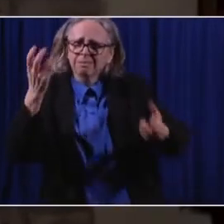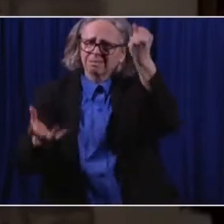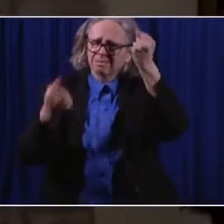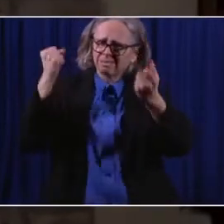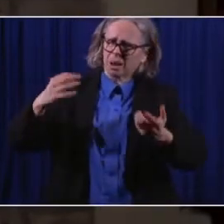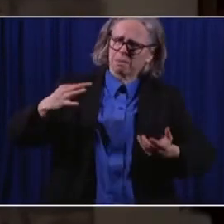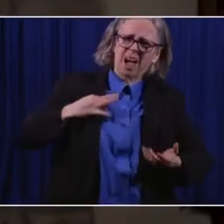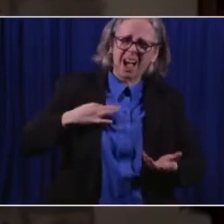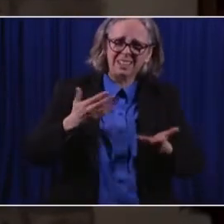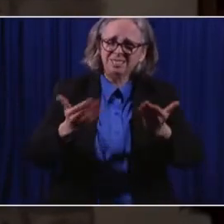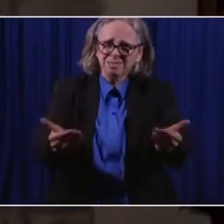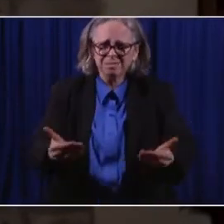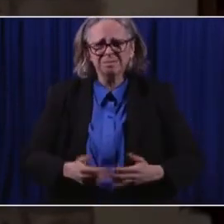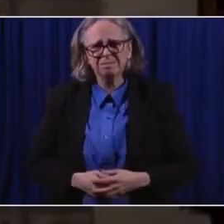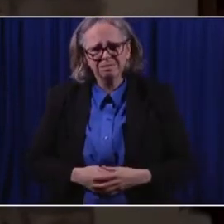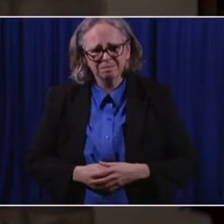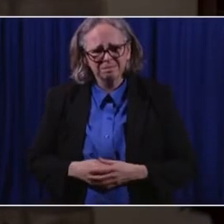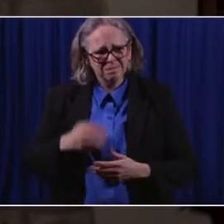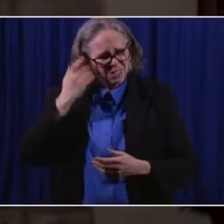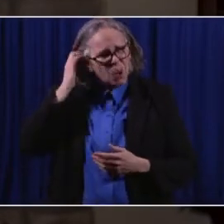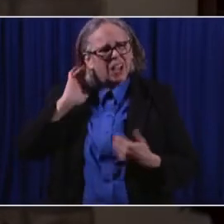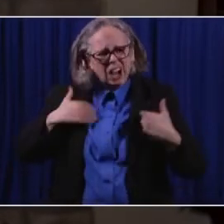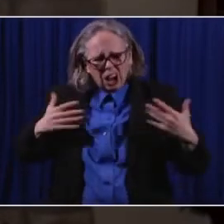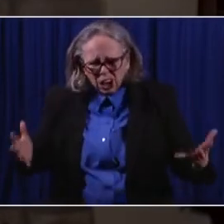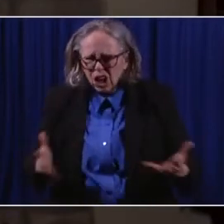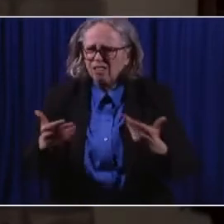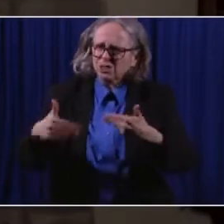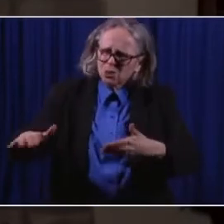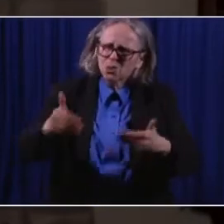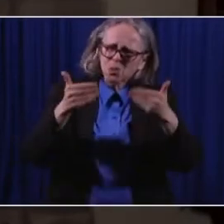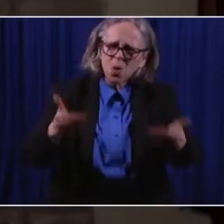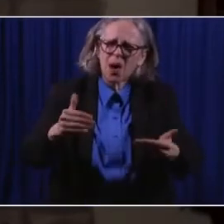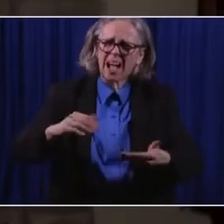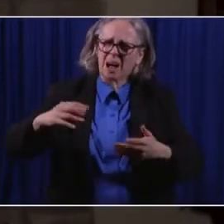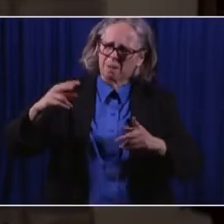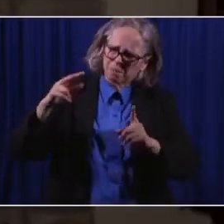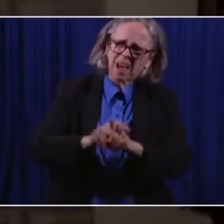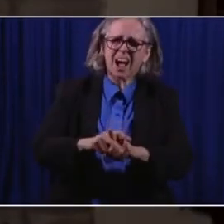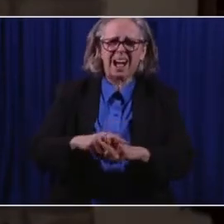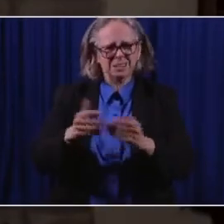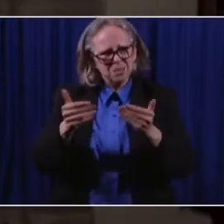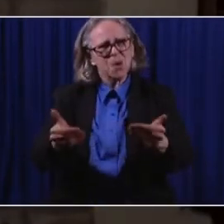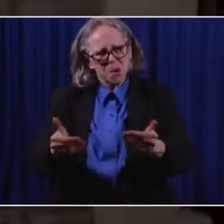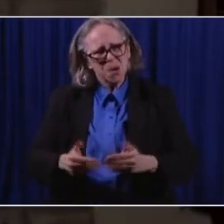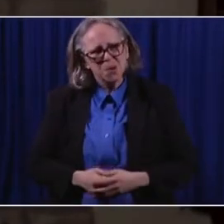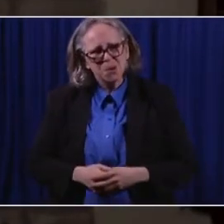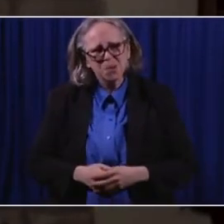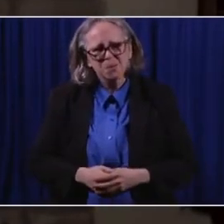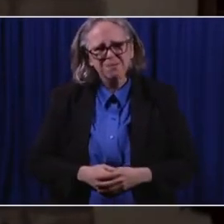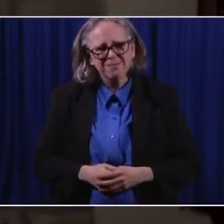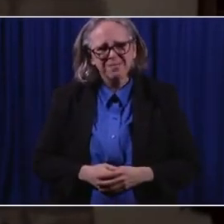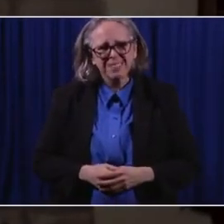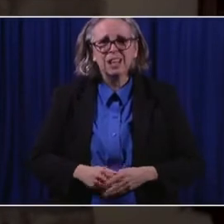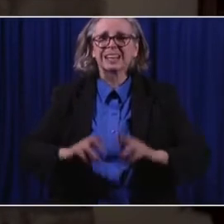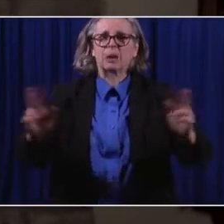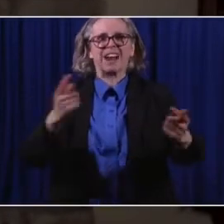anybody who's eligible, we encourage you to go ahead and apply. We are now ready, I think, for